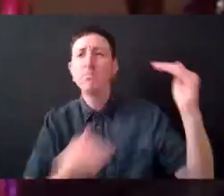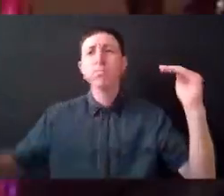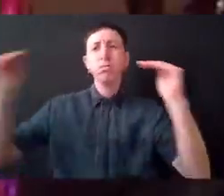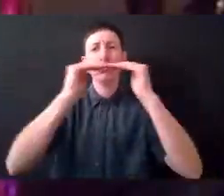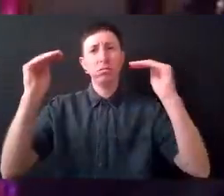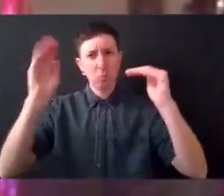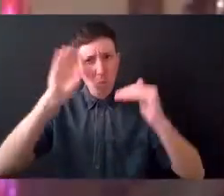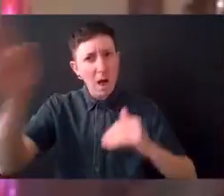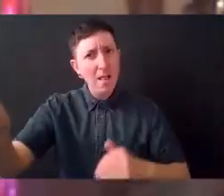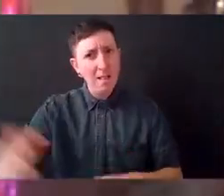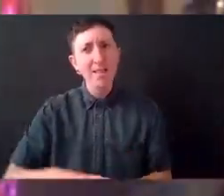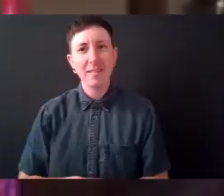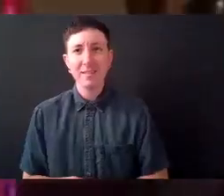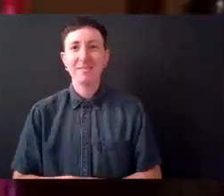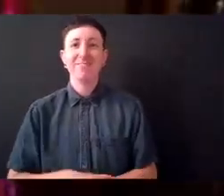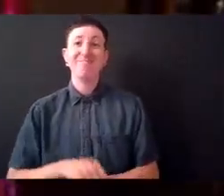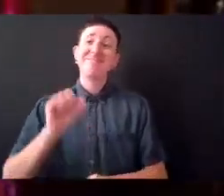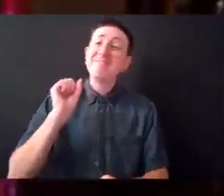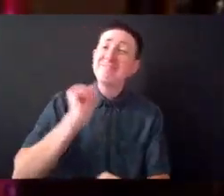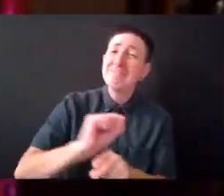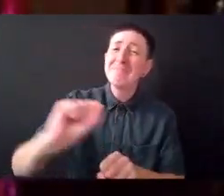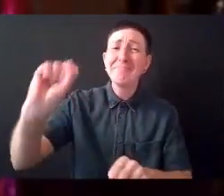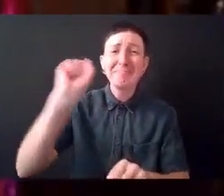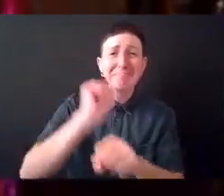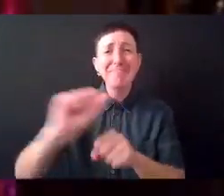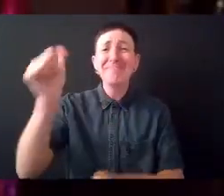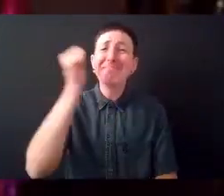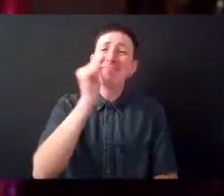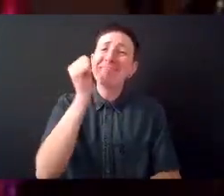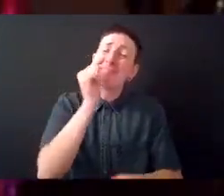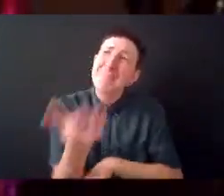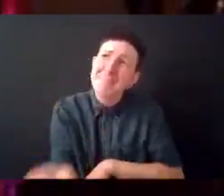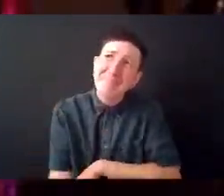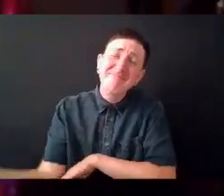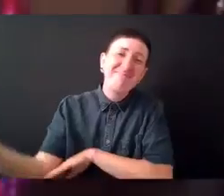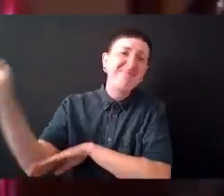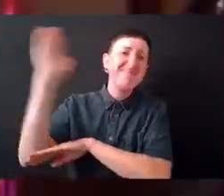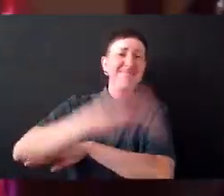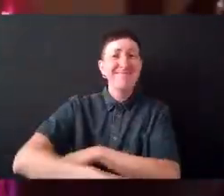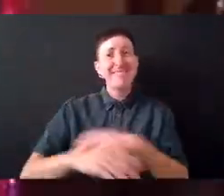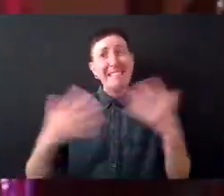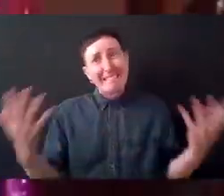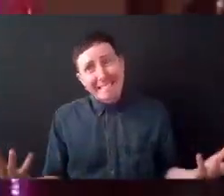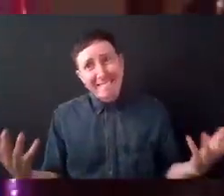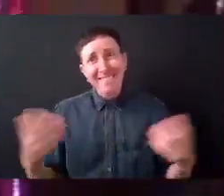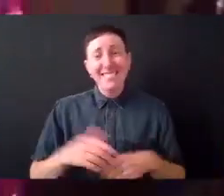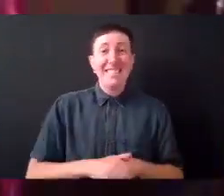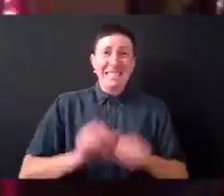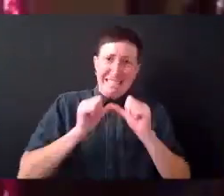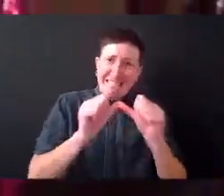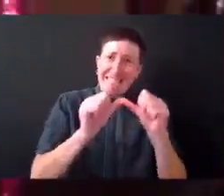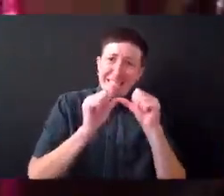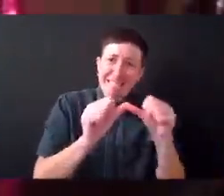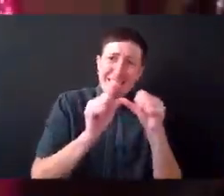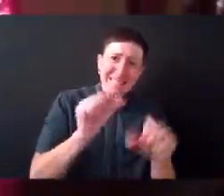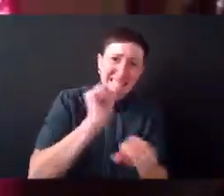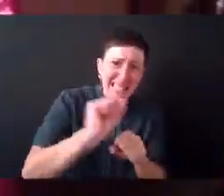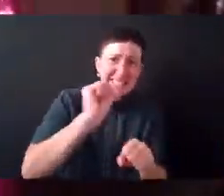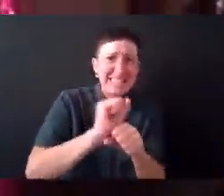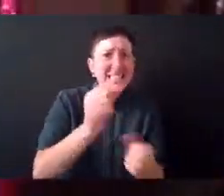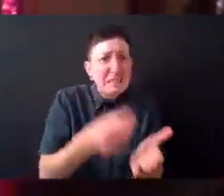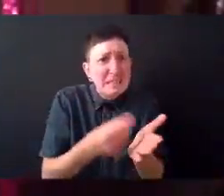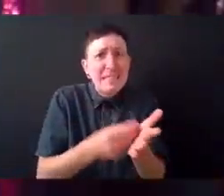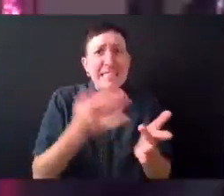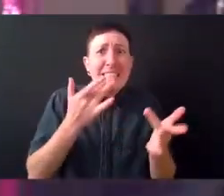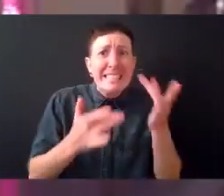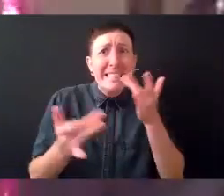way. Working 9 to 5, what a way to make a living. And it gets in by, it's